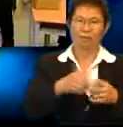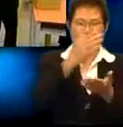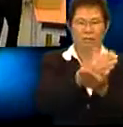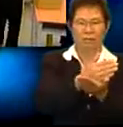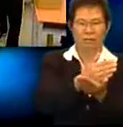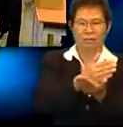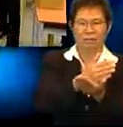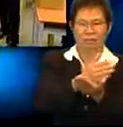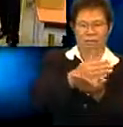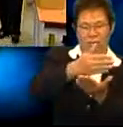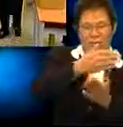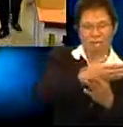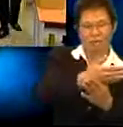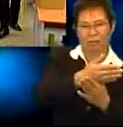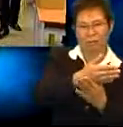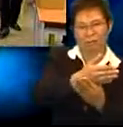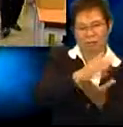so the distribution is different.